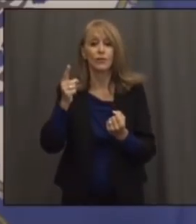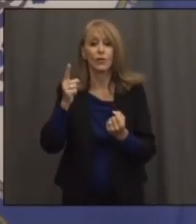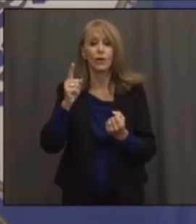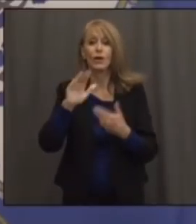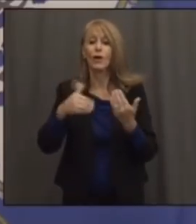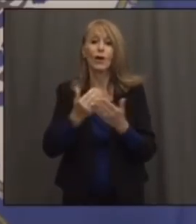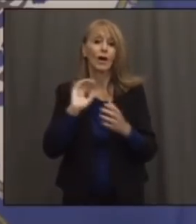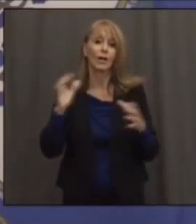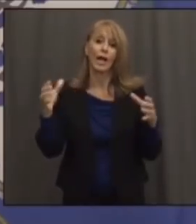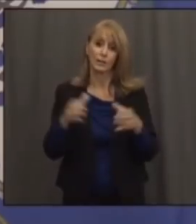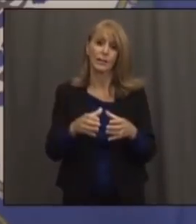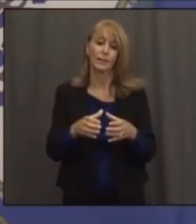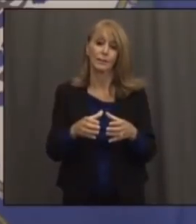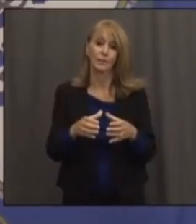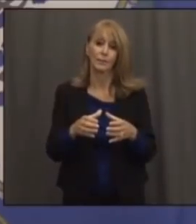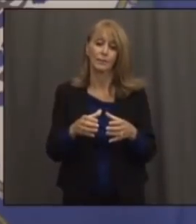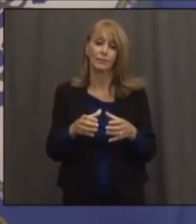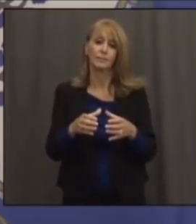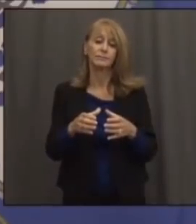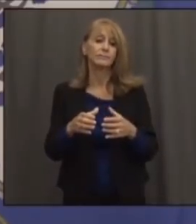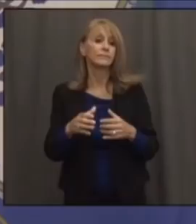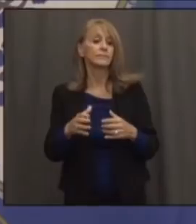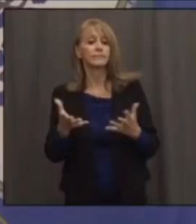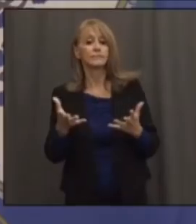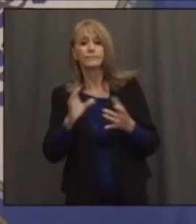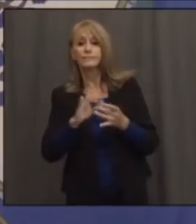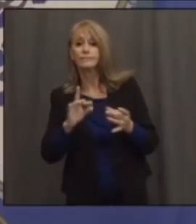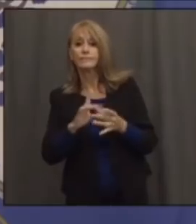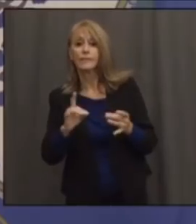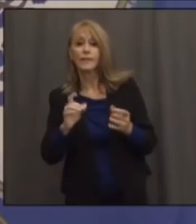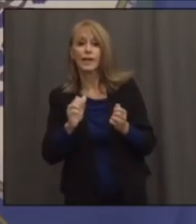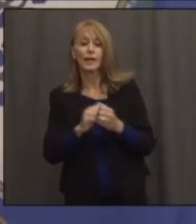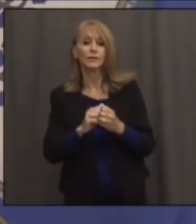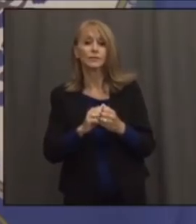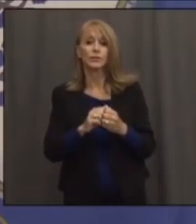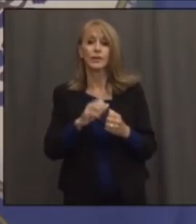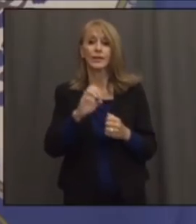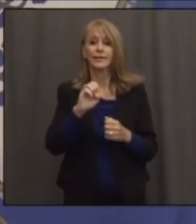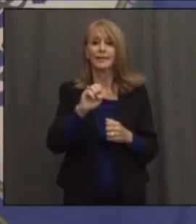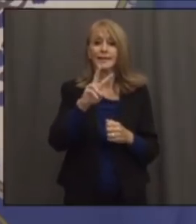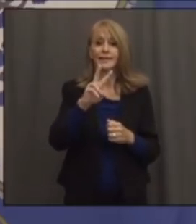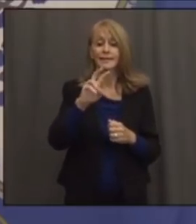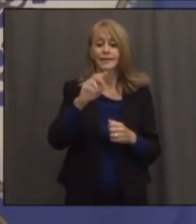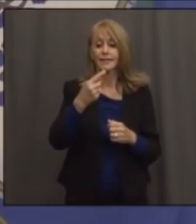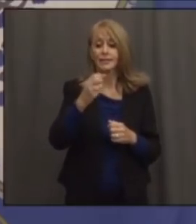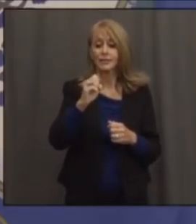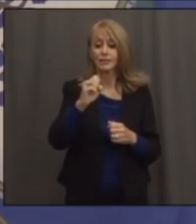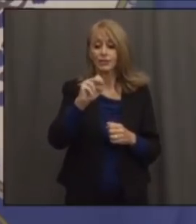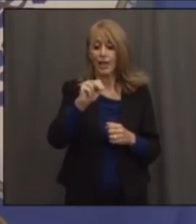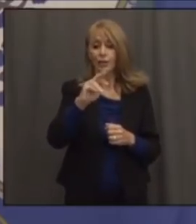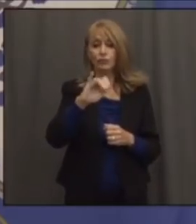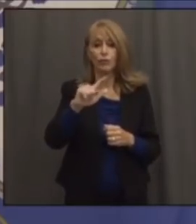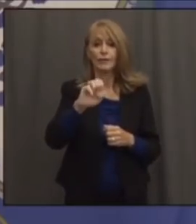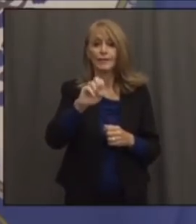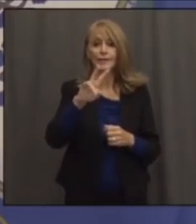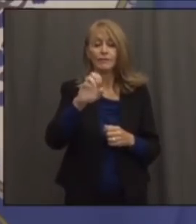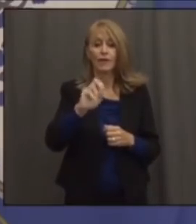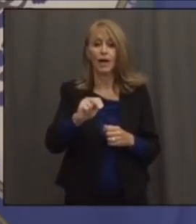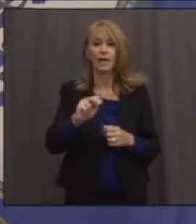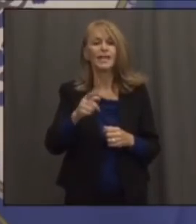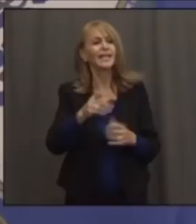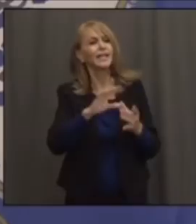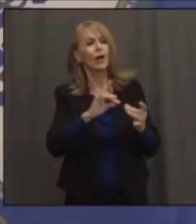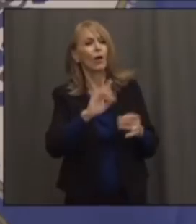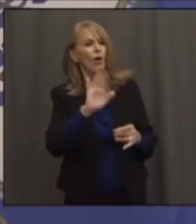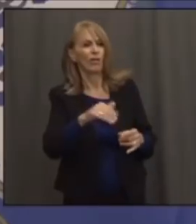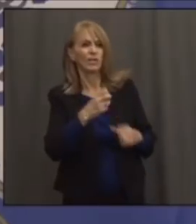our team. I got to say, I was just with General Evon, and he said, it's been a heck of a year, Governor.